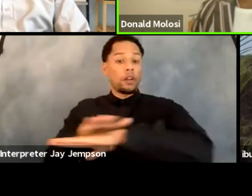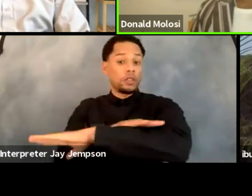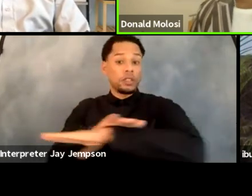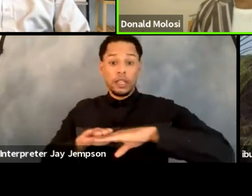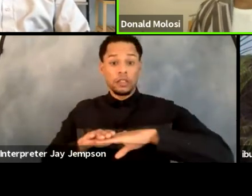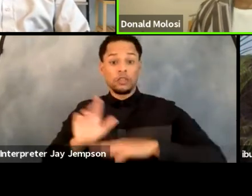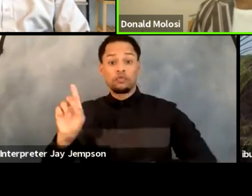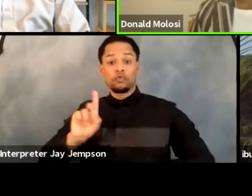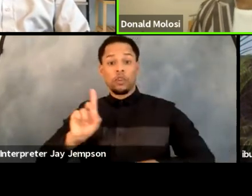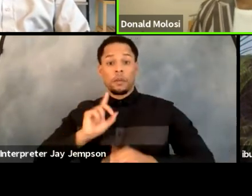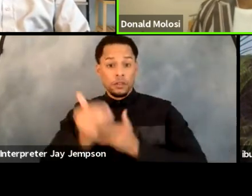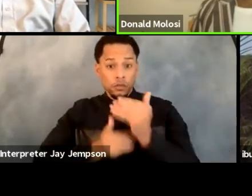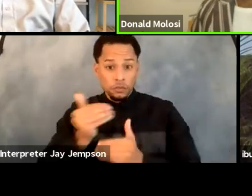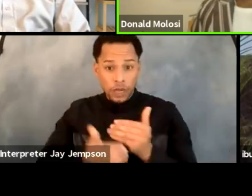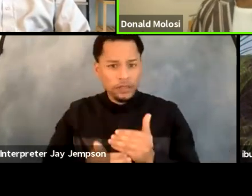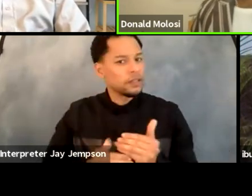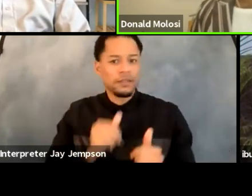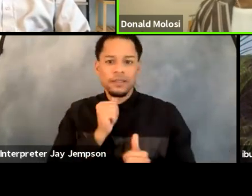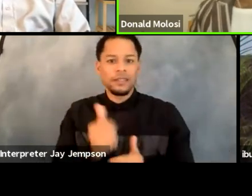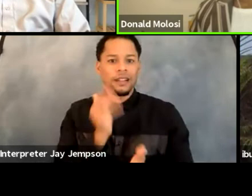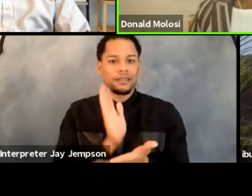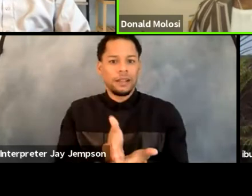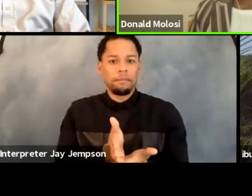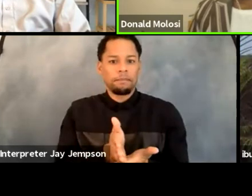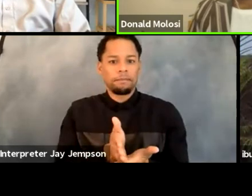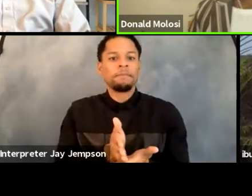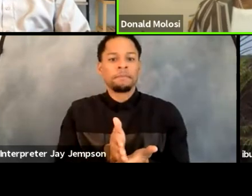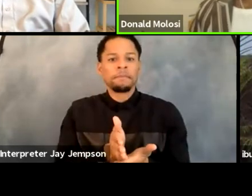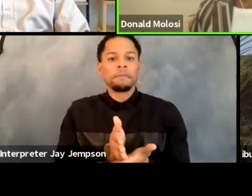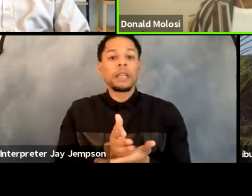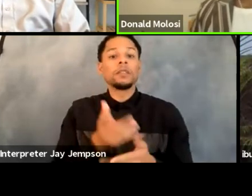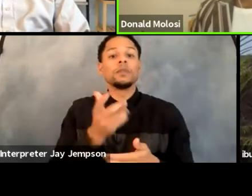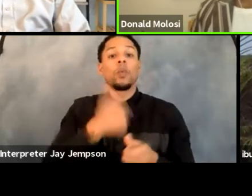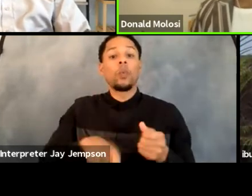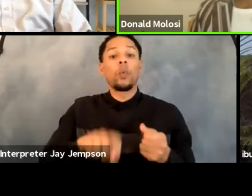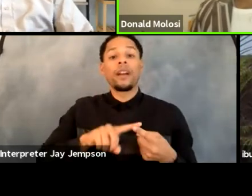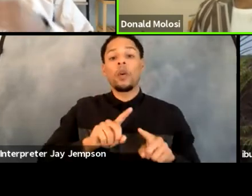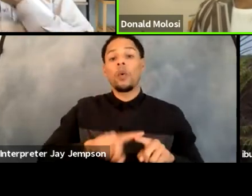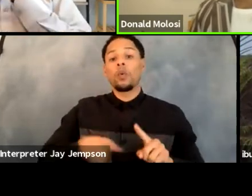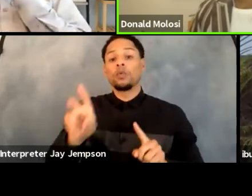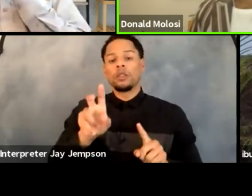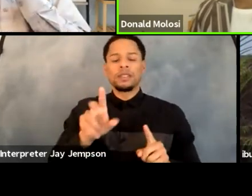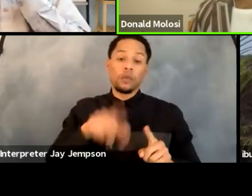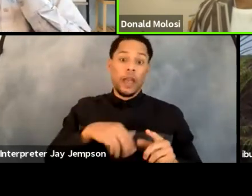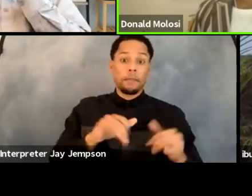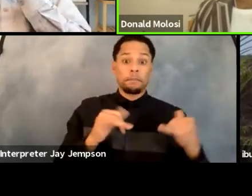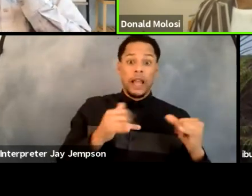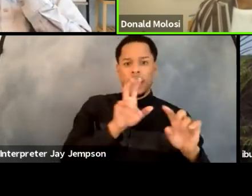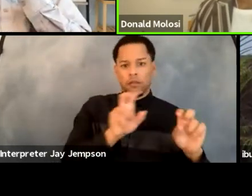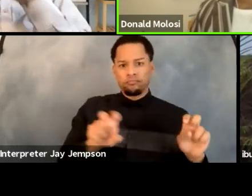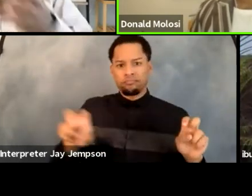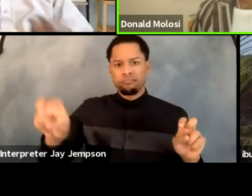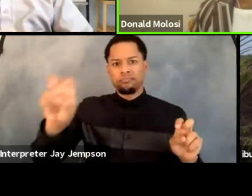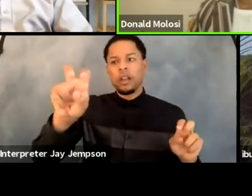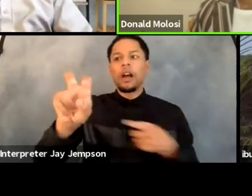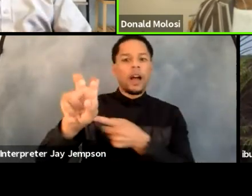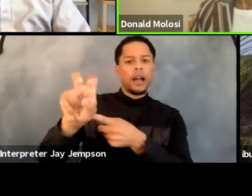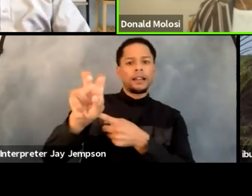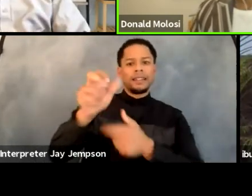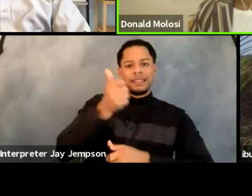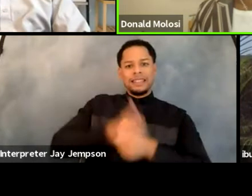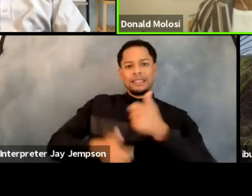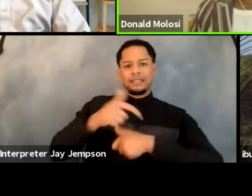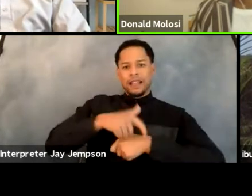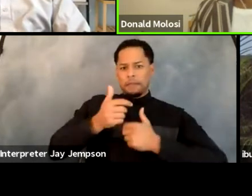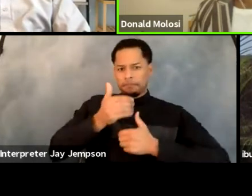how to better shape the story. So I took it on tour. And the reason I perform a lot of my works over and